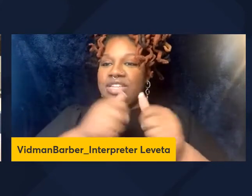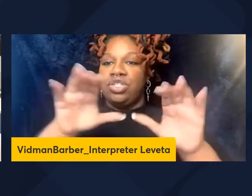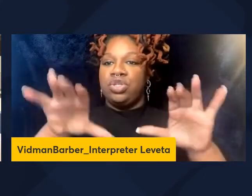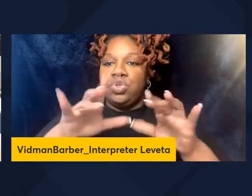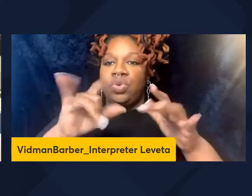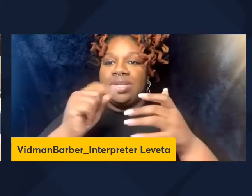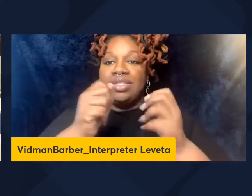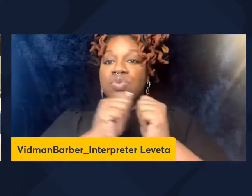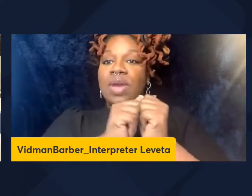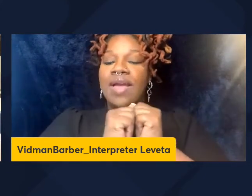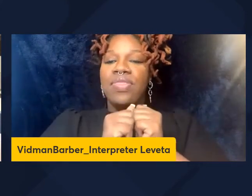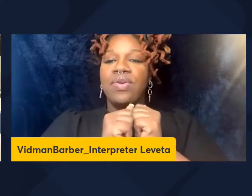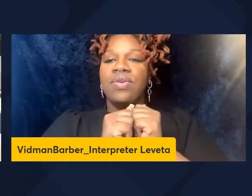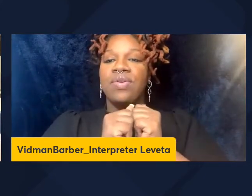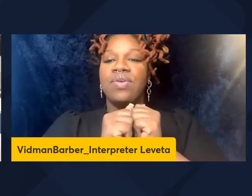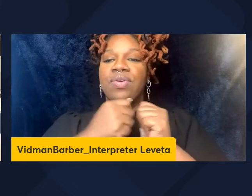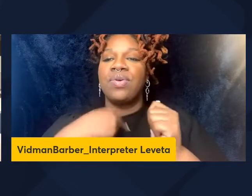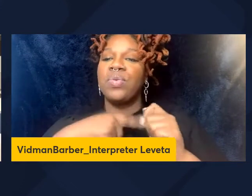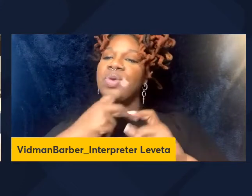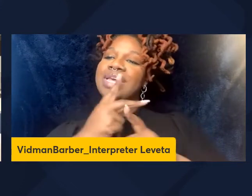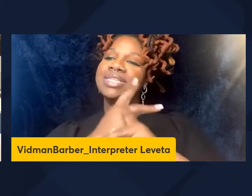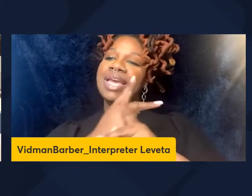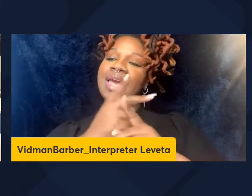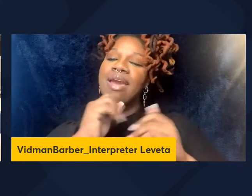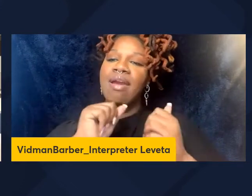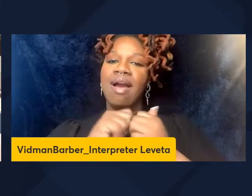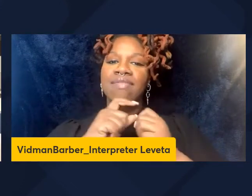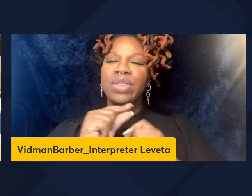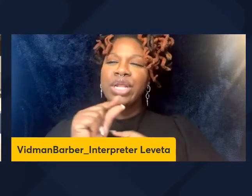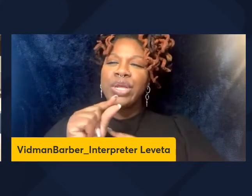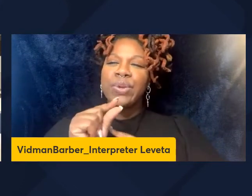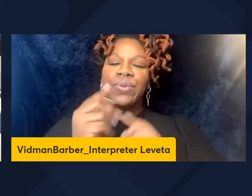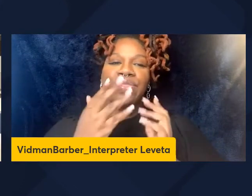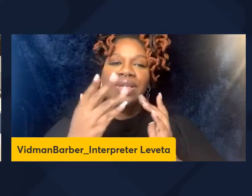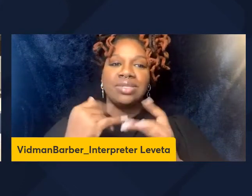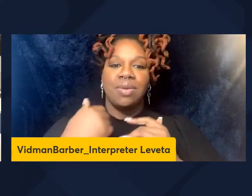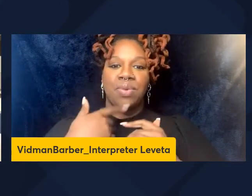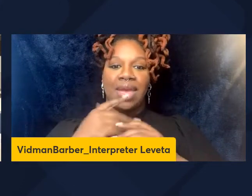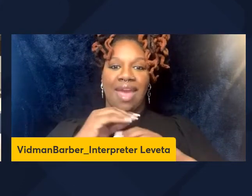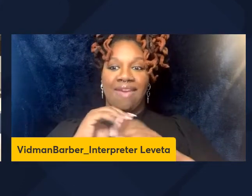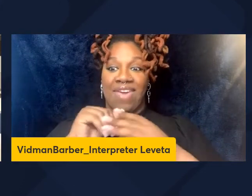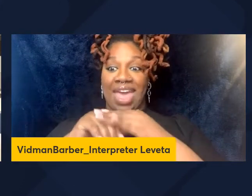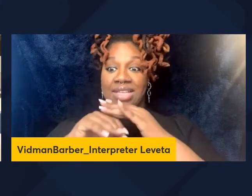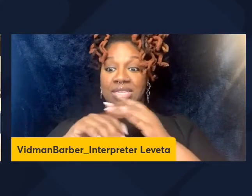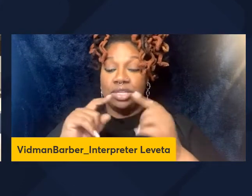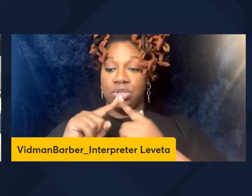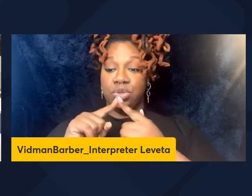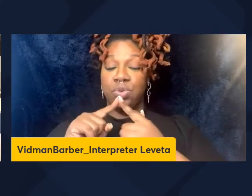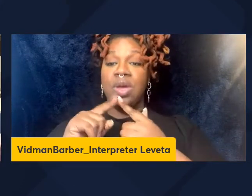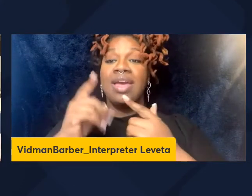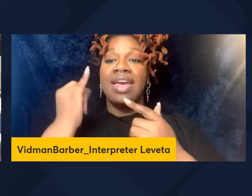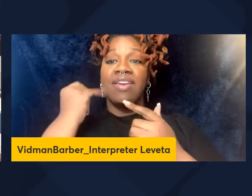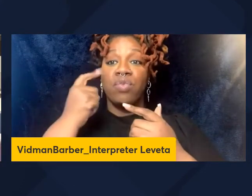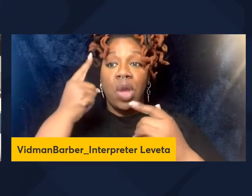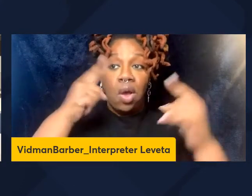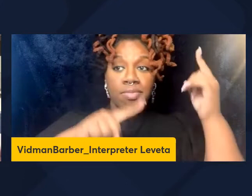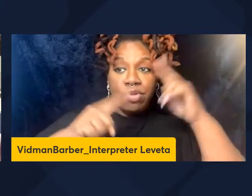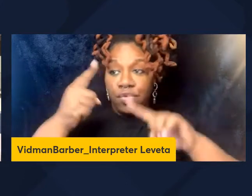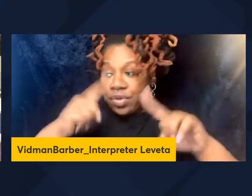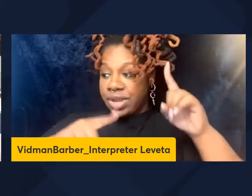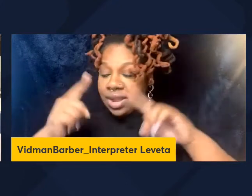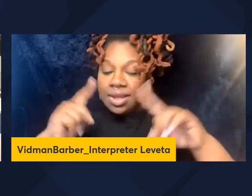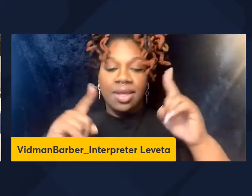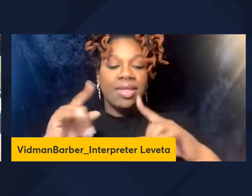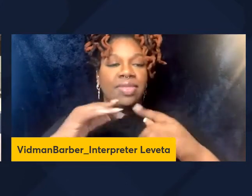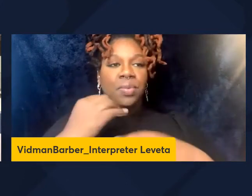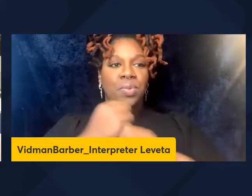we can take care of the little microcosm that we have access to. And if we all agree that we're going to make our space a